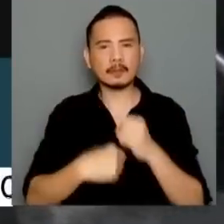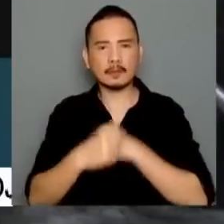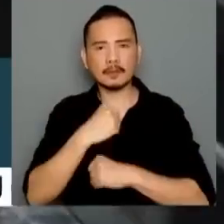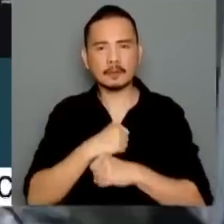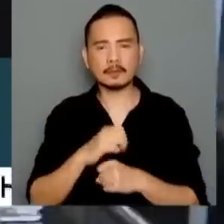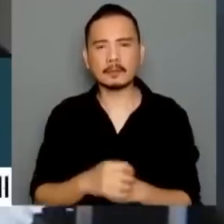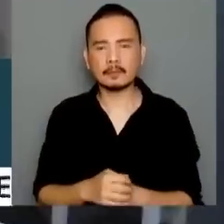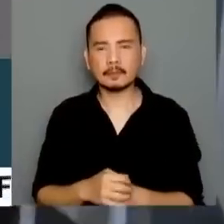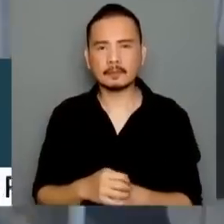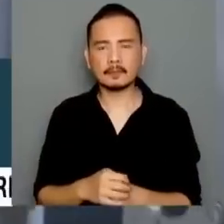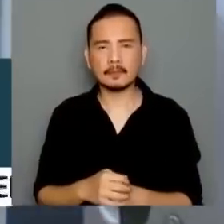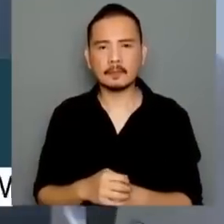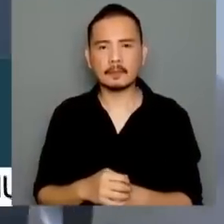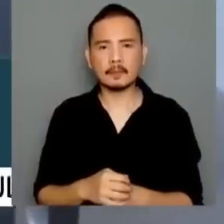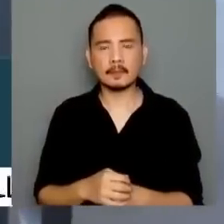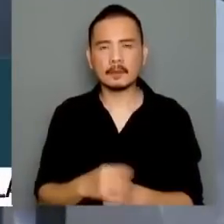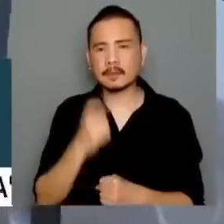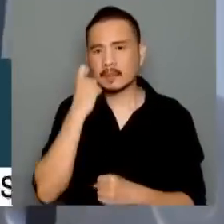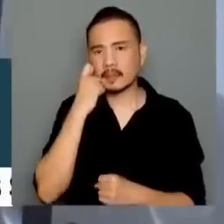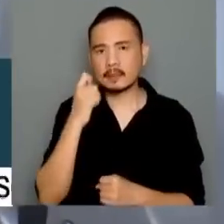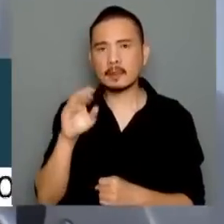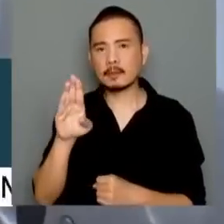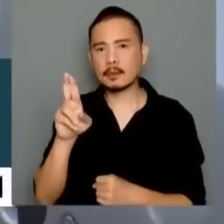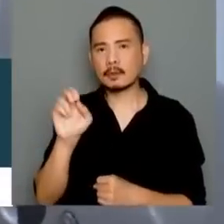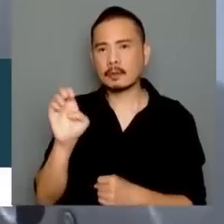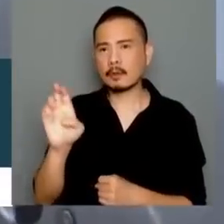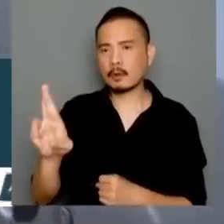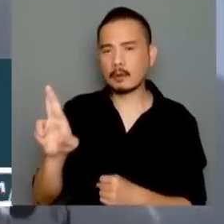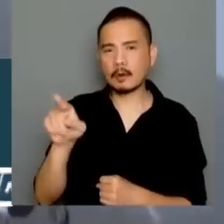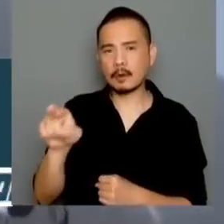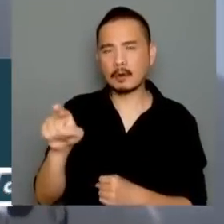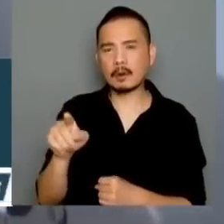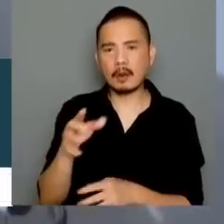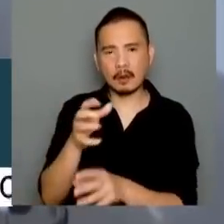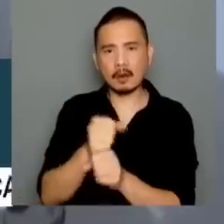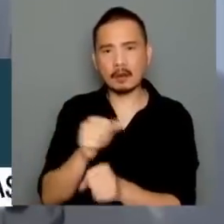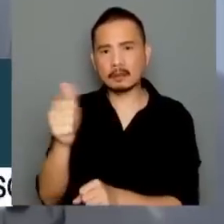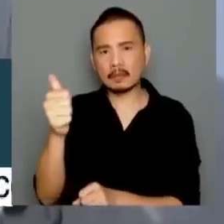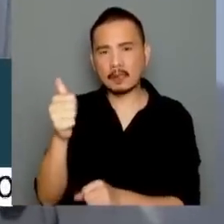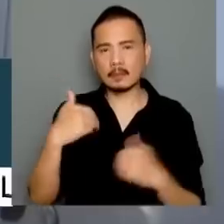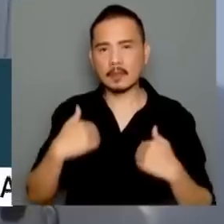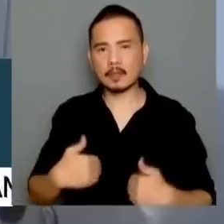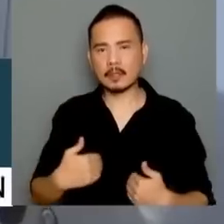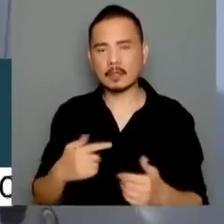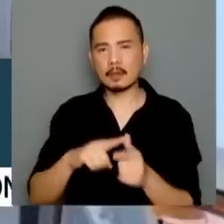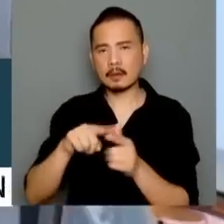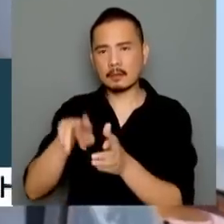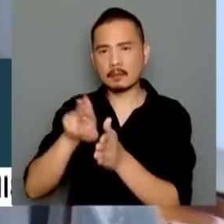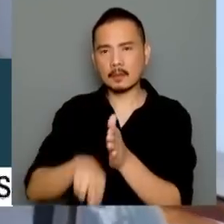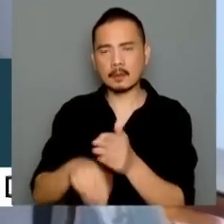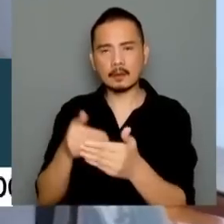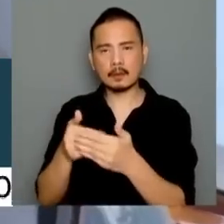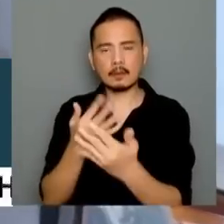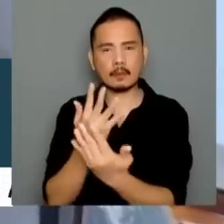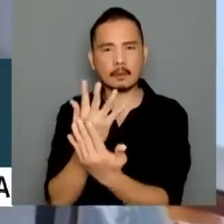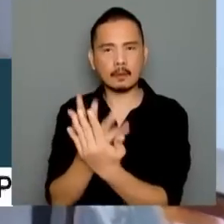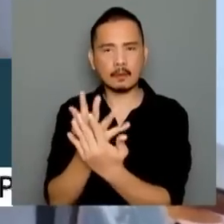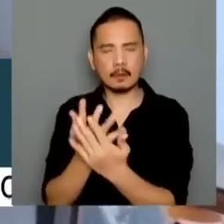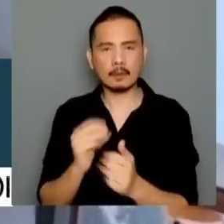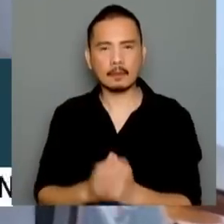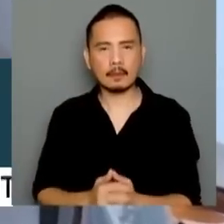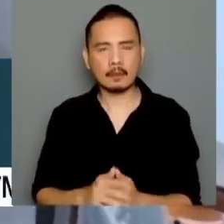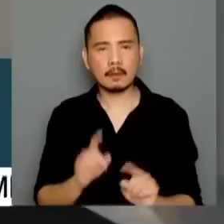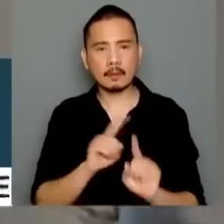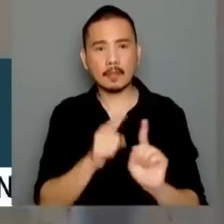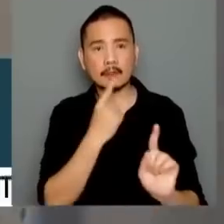of the cadavers and buried them at the New Bilibid Prison Cemetery. However, today, Katapang told us that the burial of